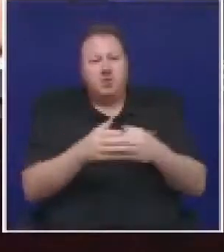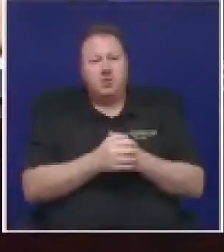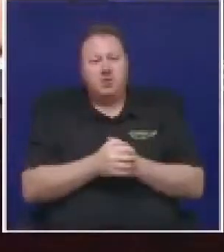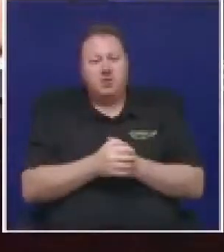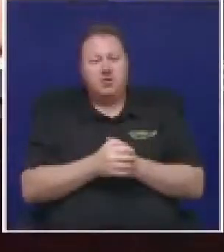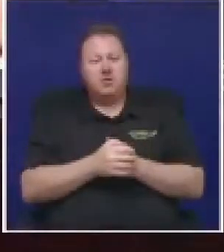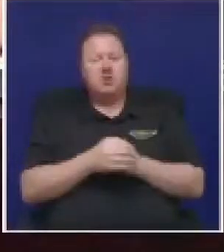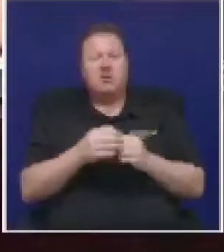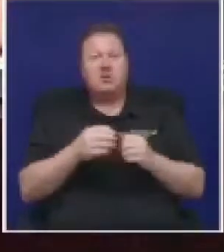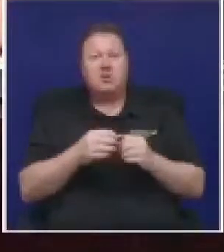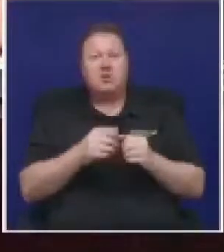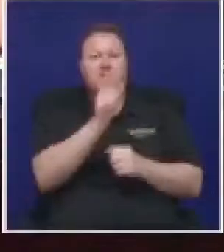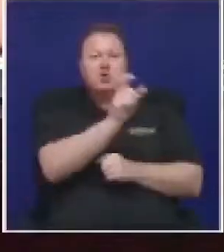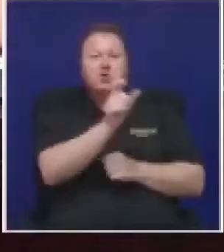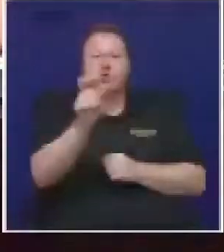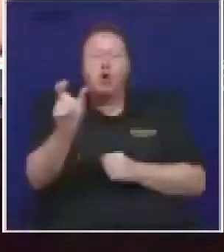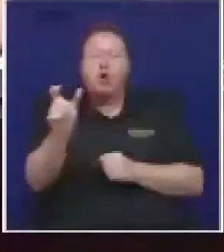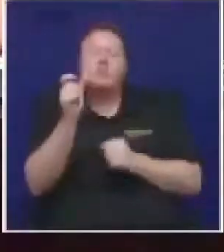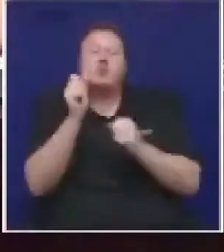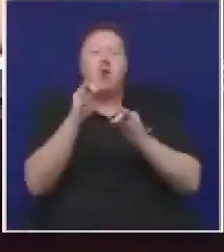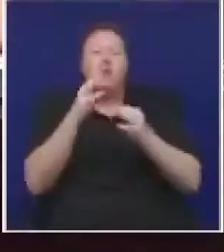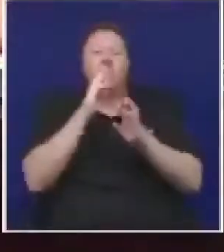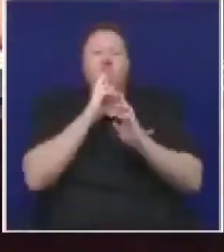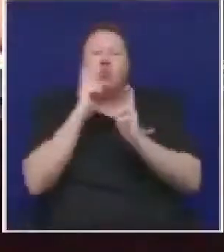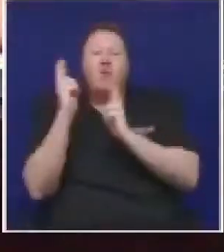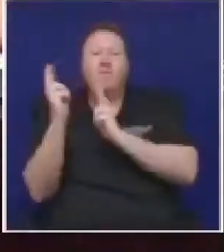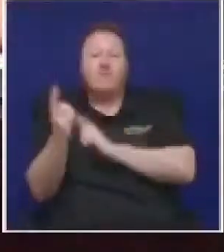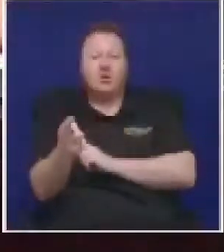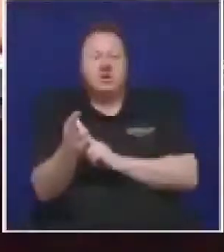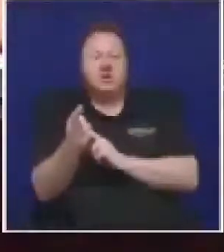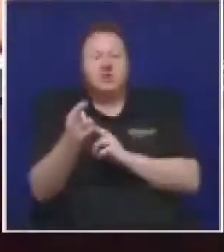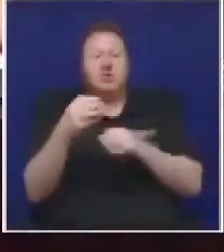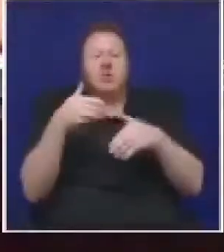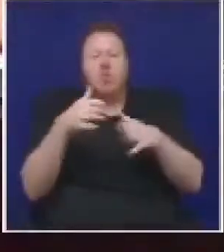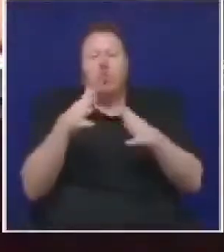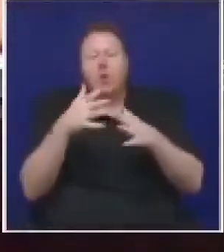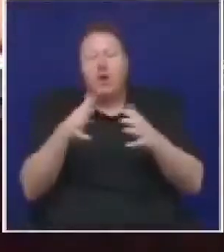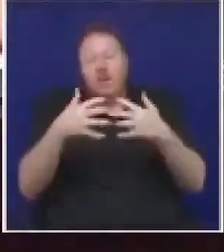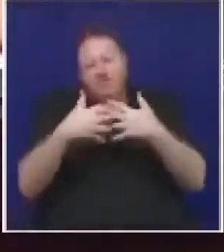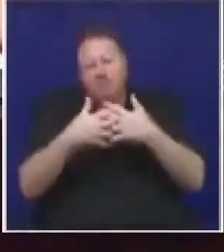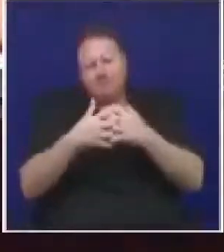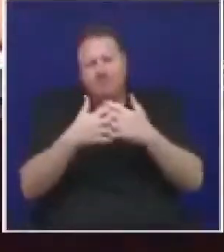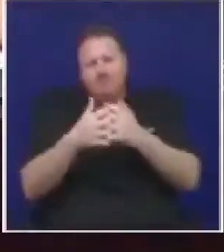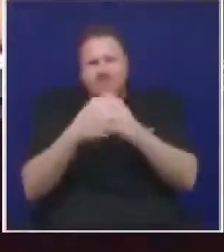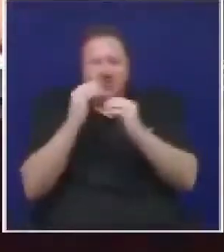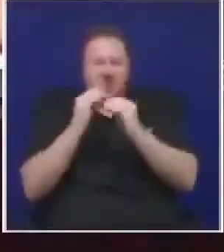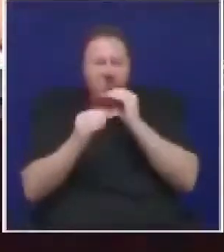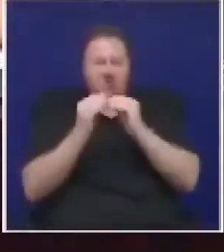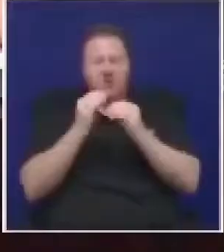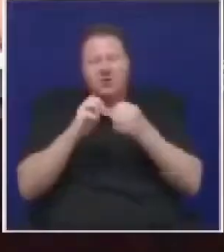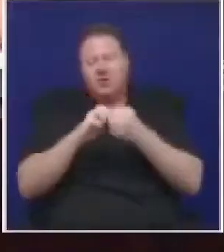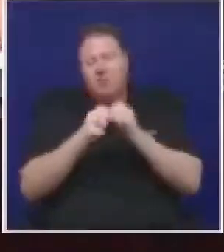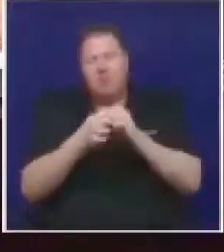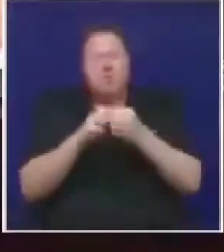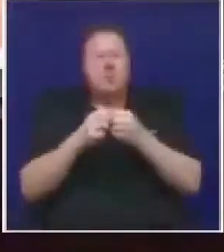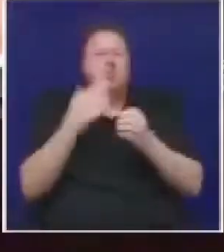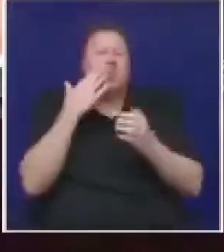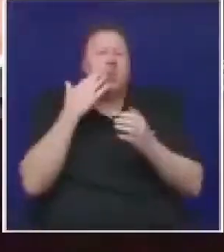reference, which creates a framework for resolving conflicts where consensus cannot be